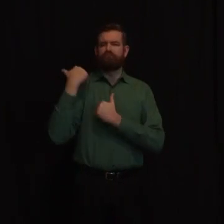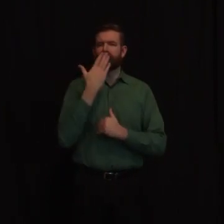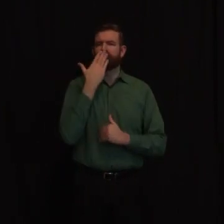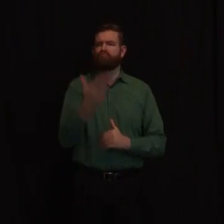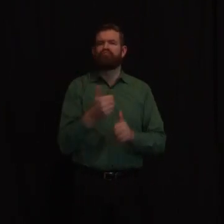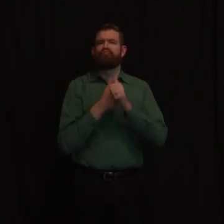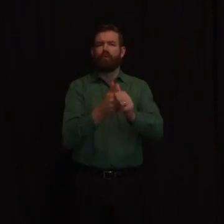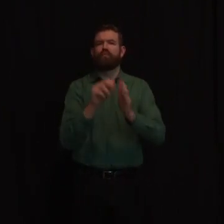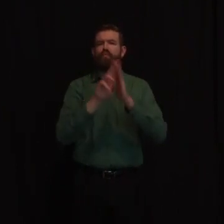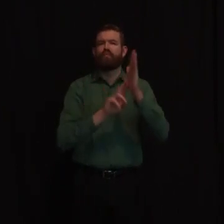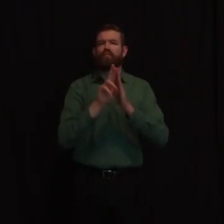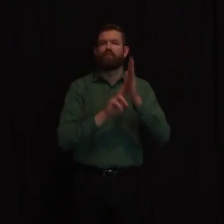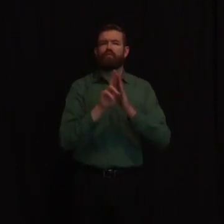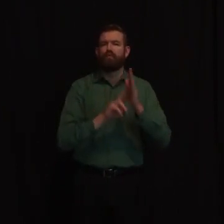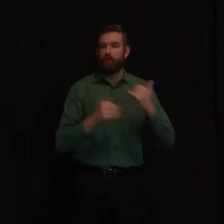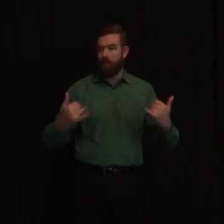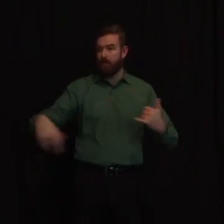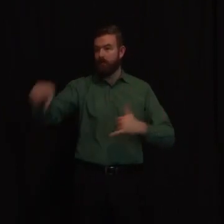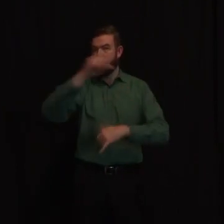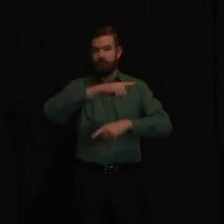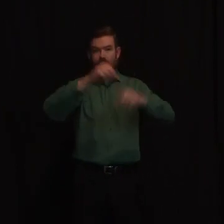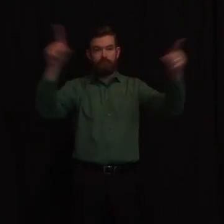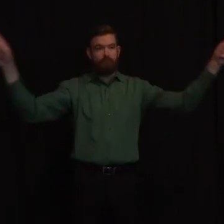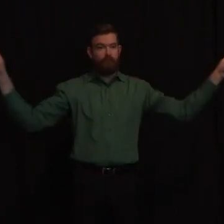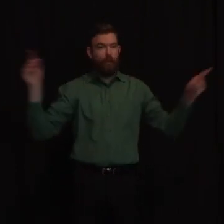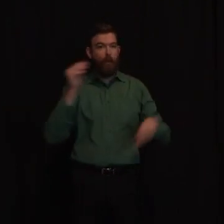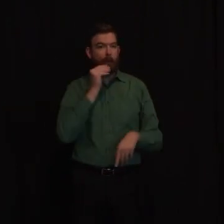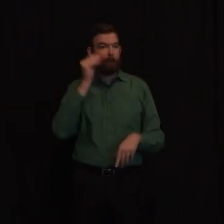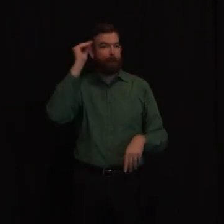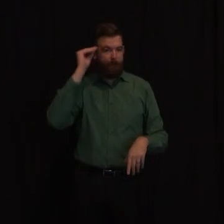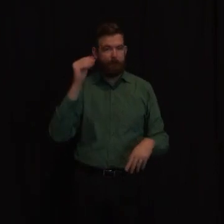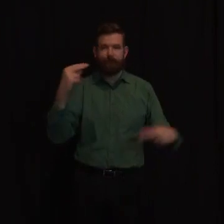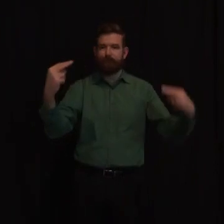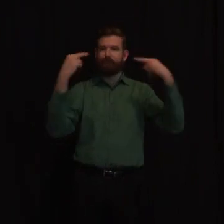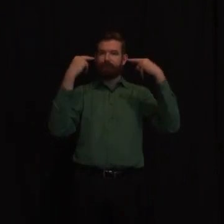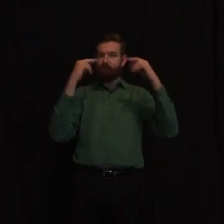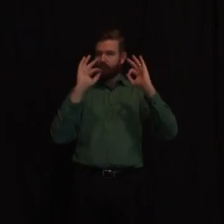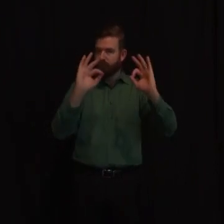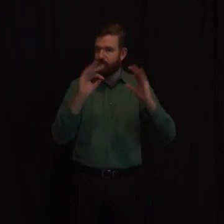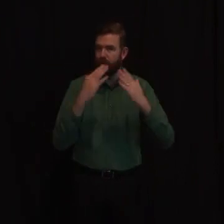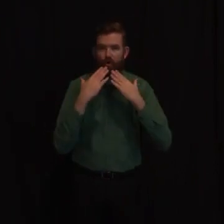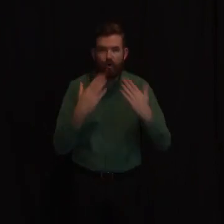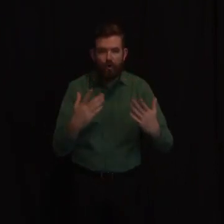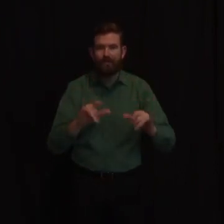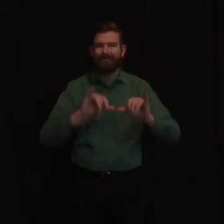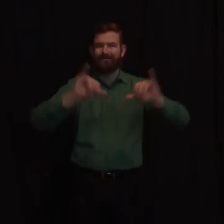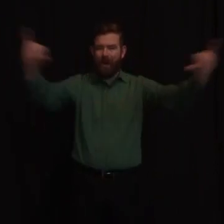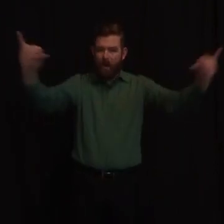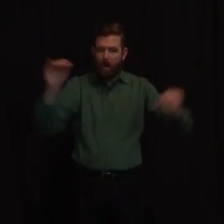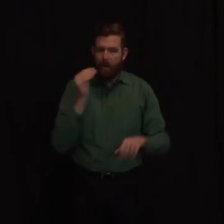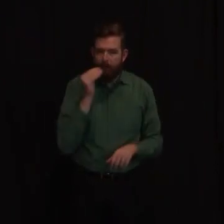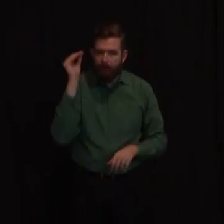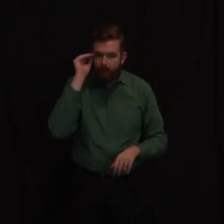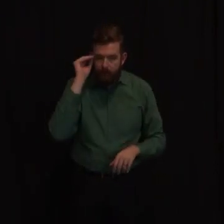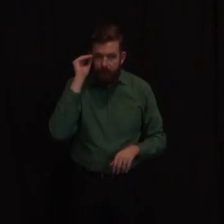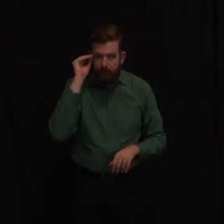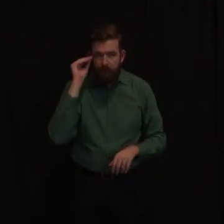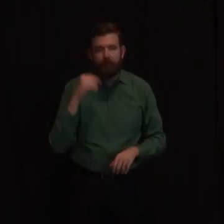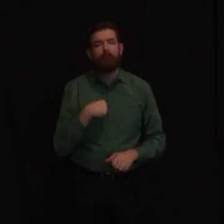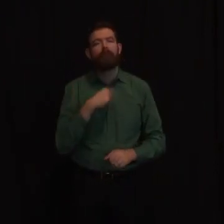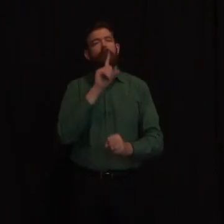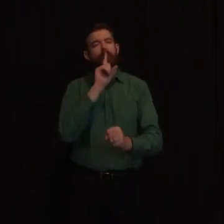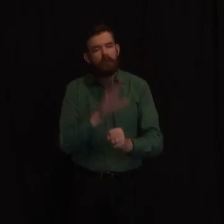New Jerseyans doing the right thing. We need you to keep doing that. And I promise you, from the bottom of our hearts,